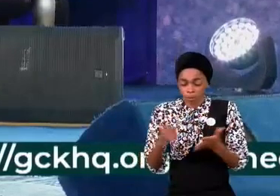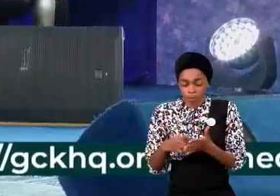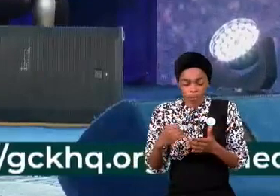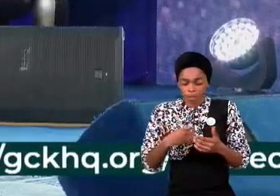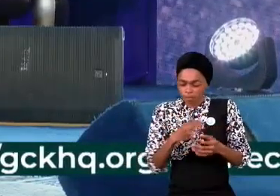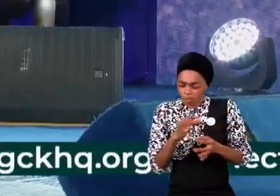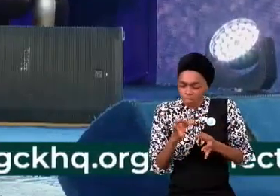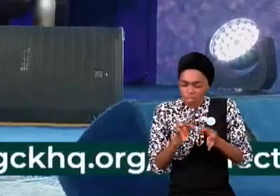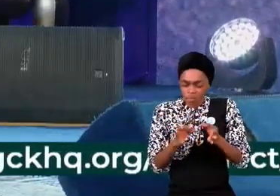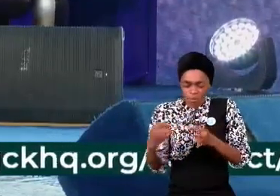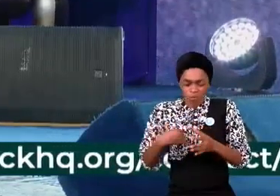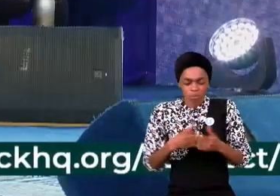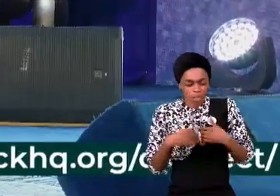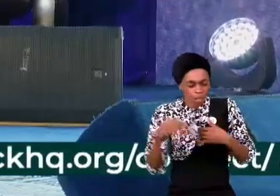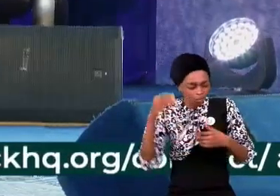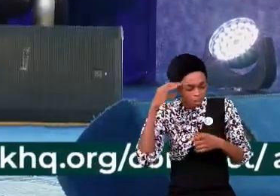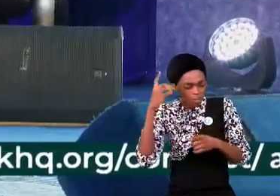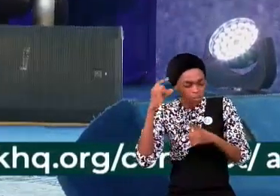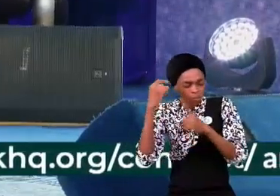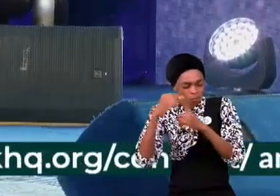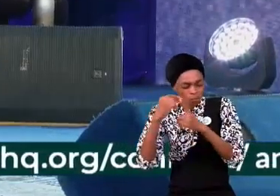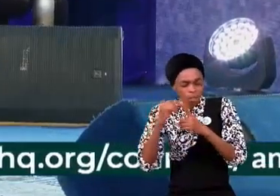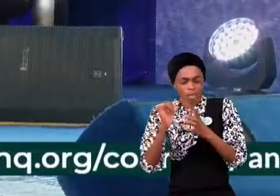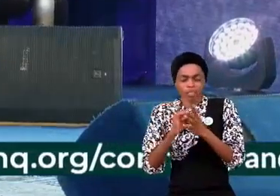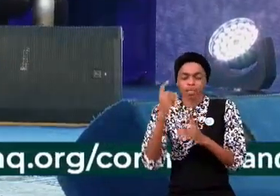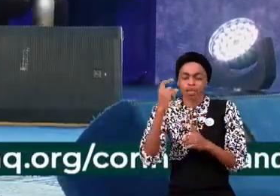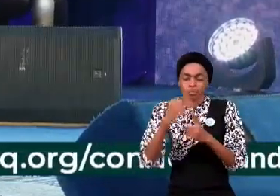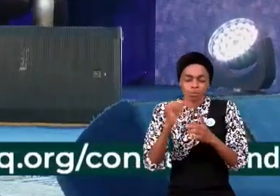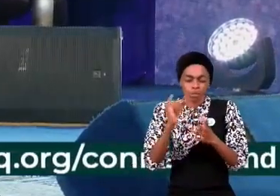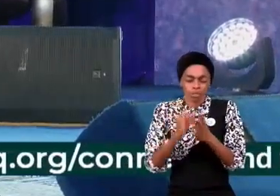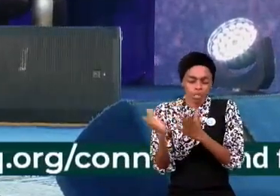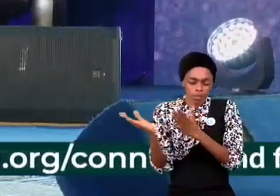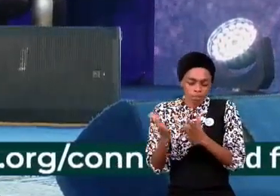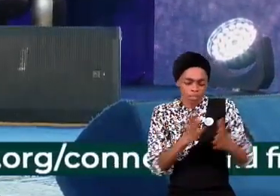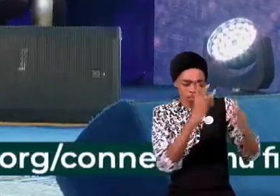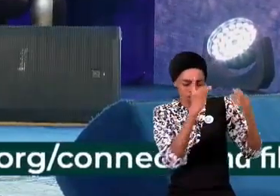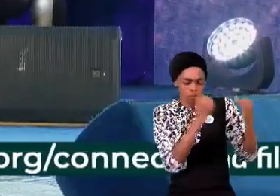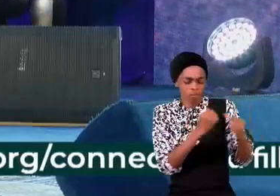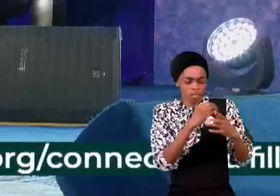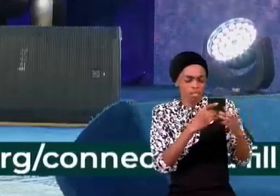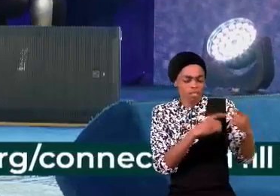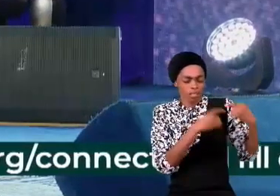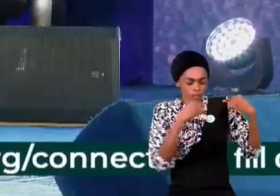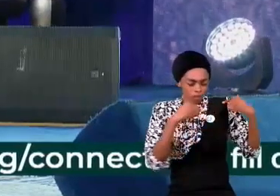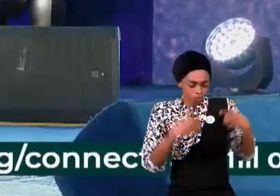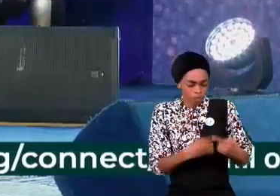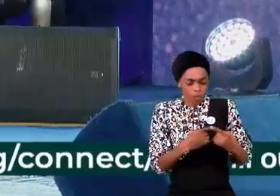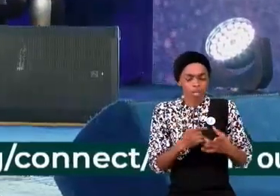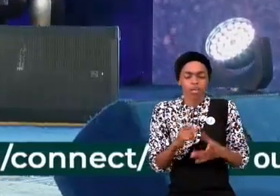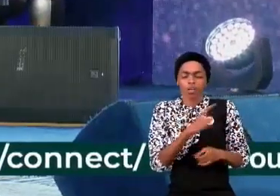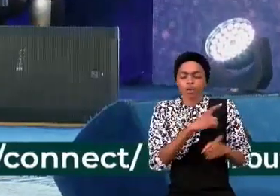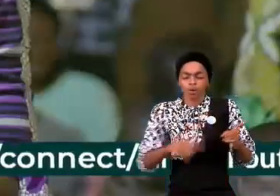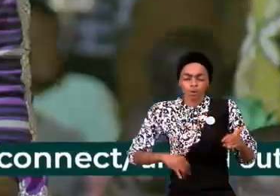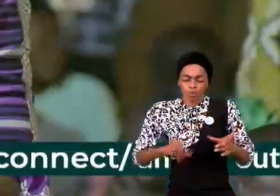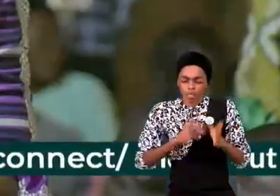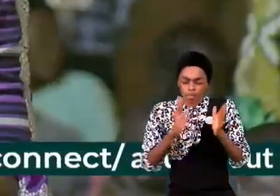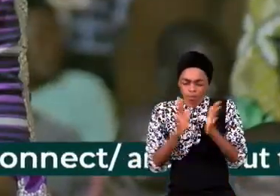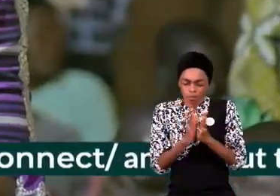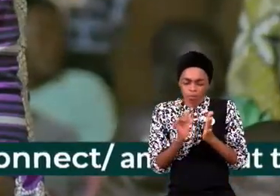their hearts. Lord, I pray, bring forgiveness to everyone in Jesus'